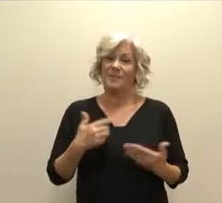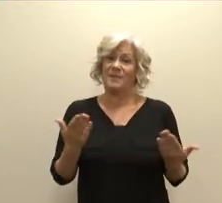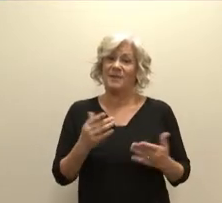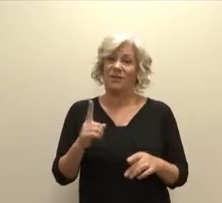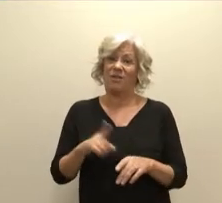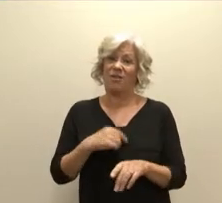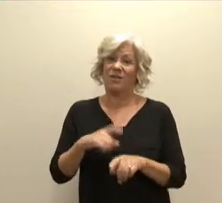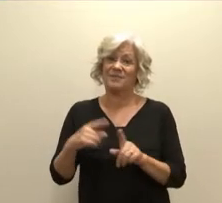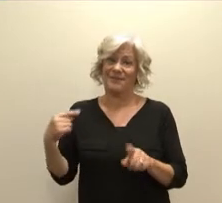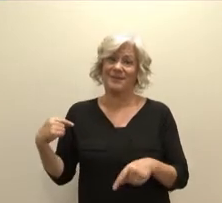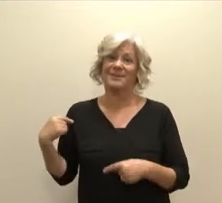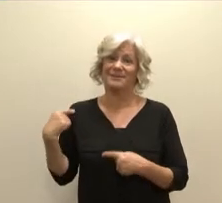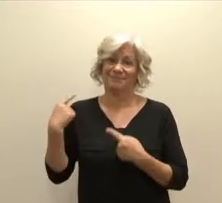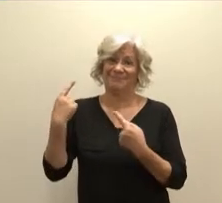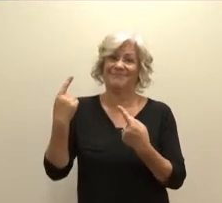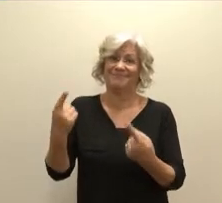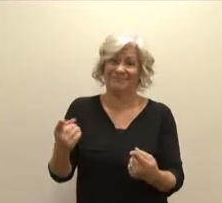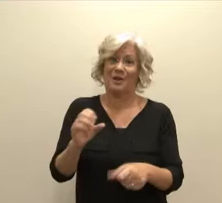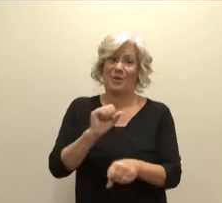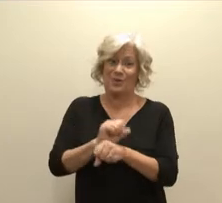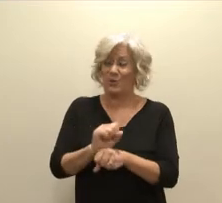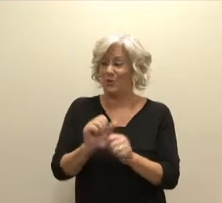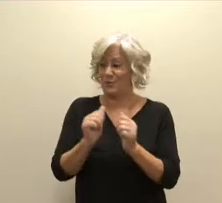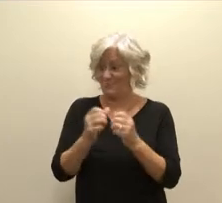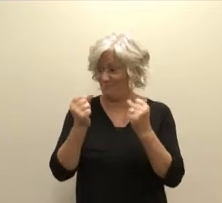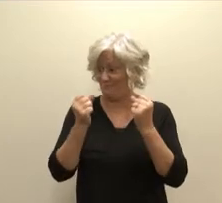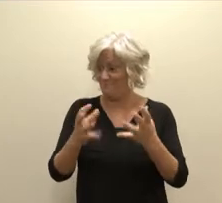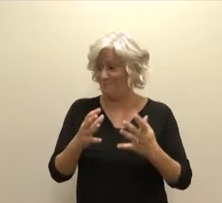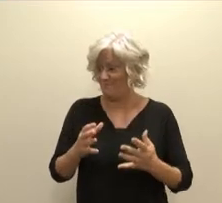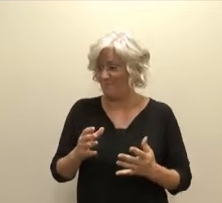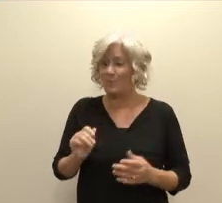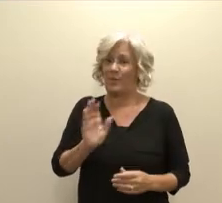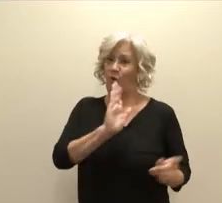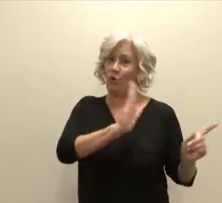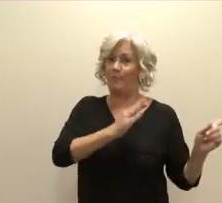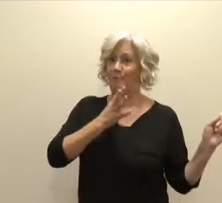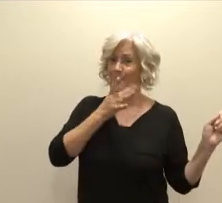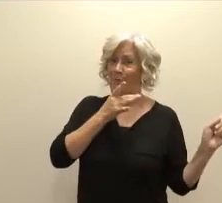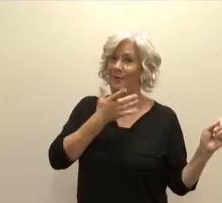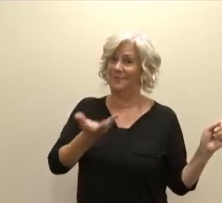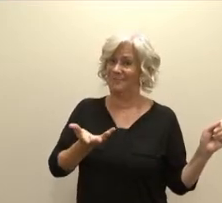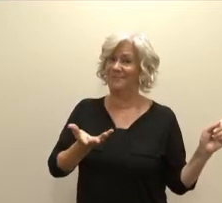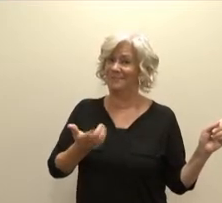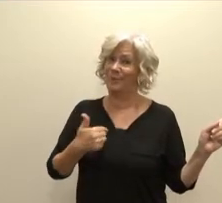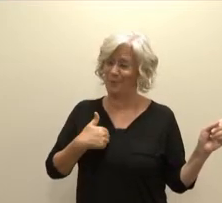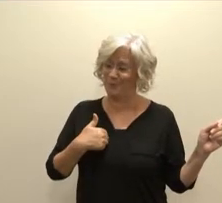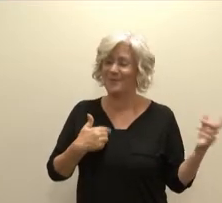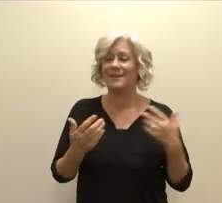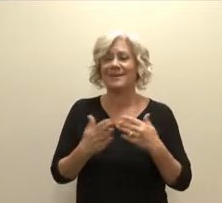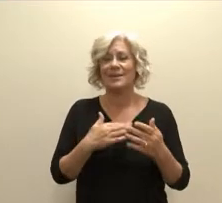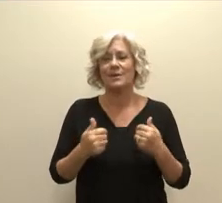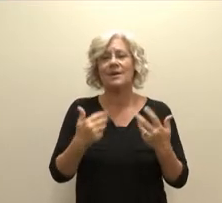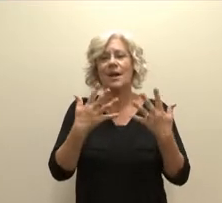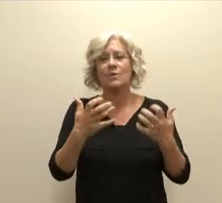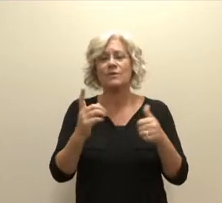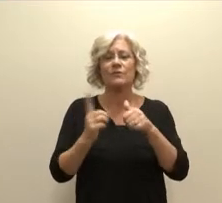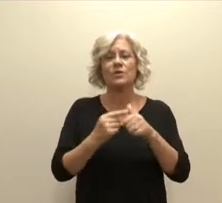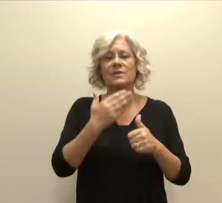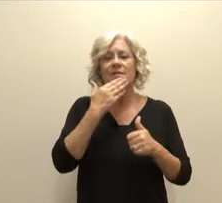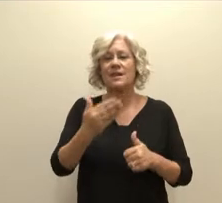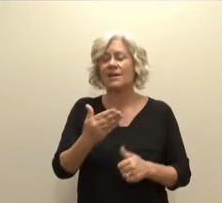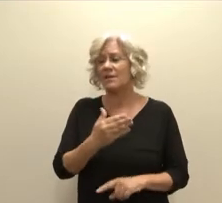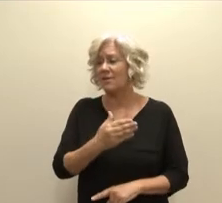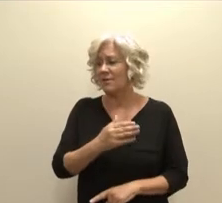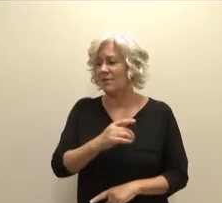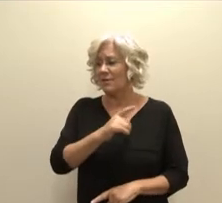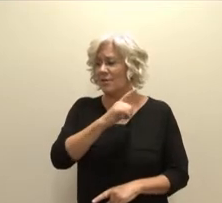because if her, I worked with her mom. That sort of tells you a little bit right there. But I want to thank the board. There